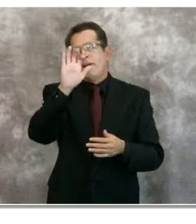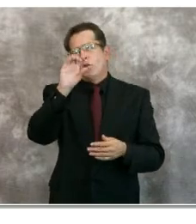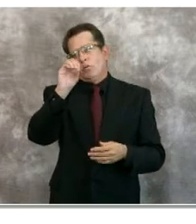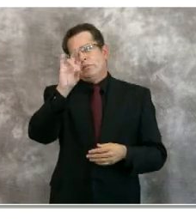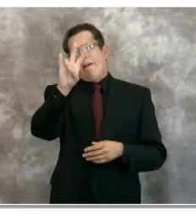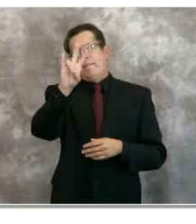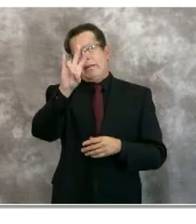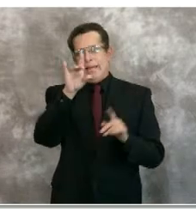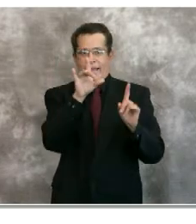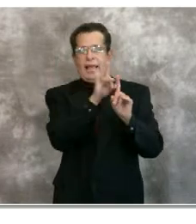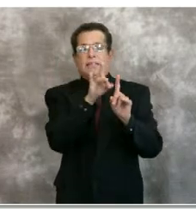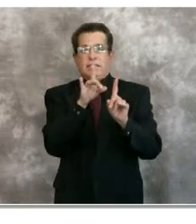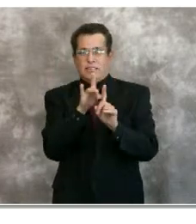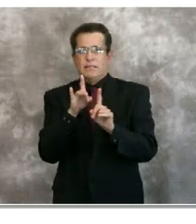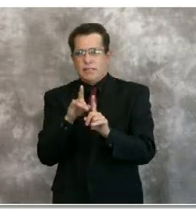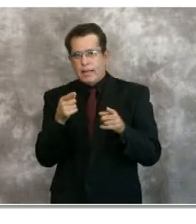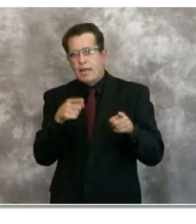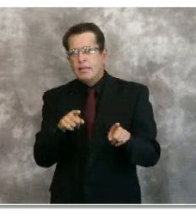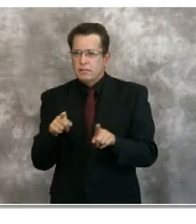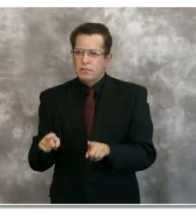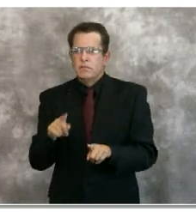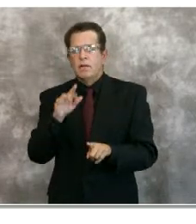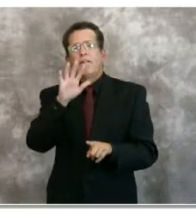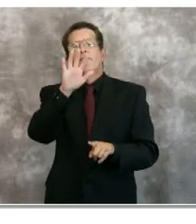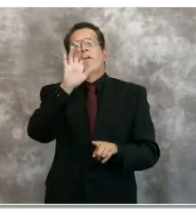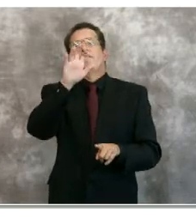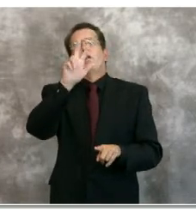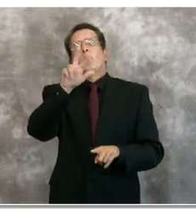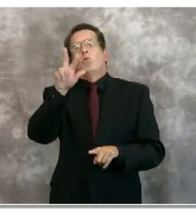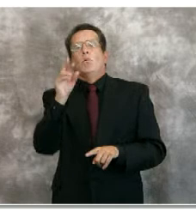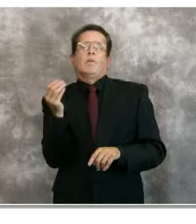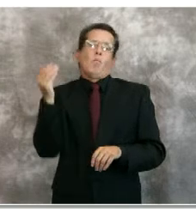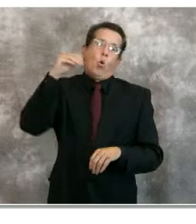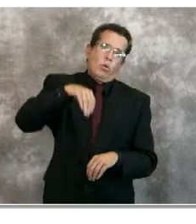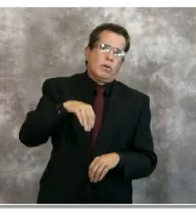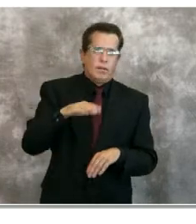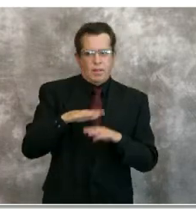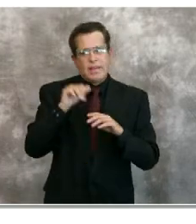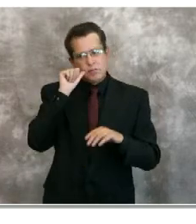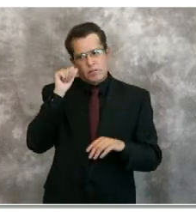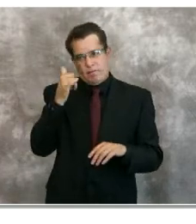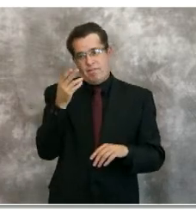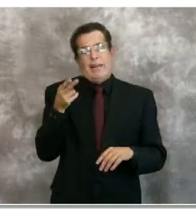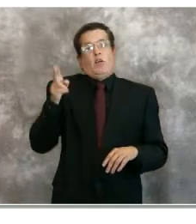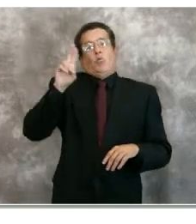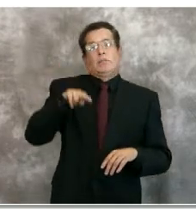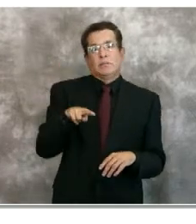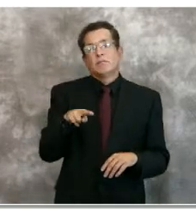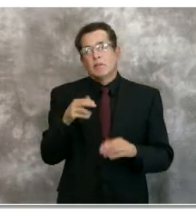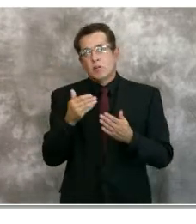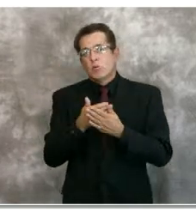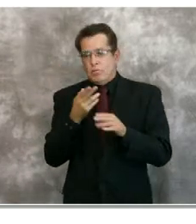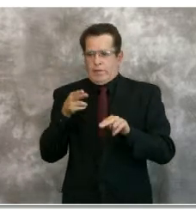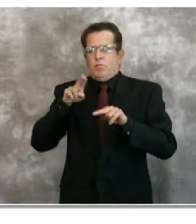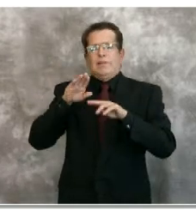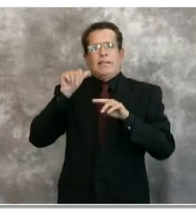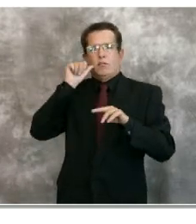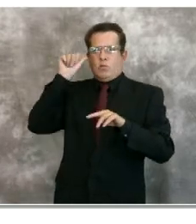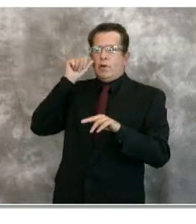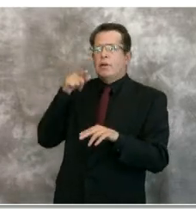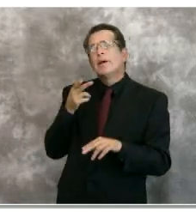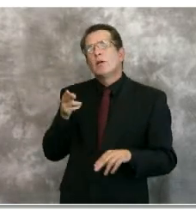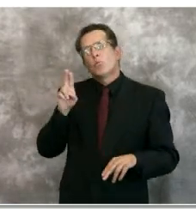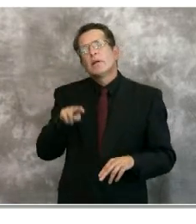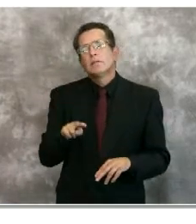27,507 cases, which is 523 more cases than yesterday, and this was an increase in new cases since yesterday's